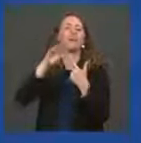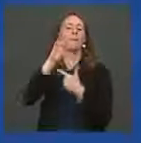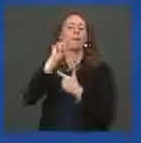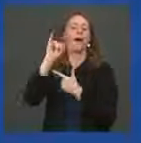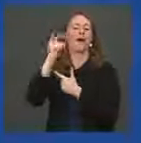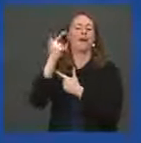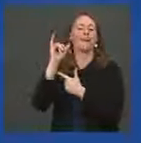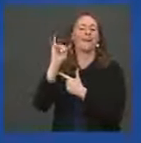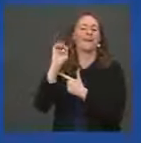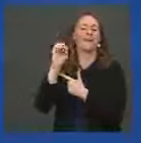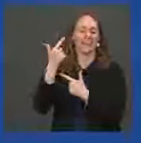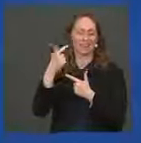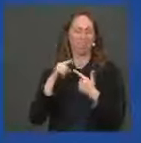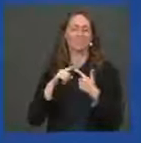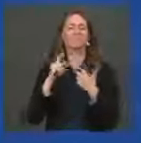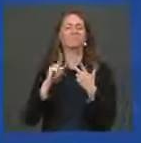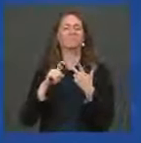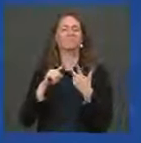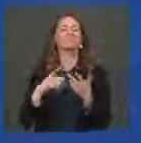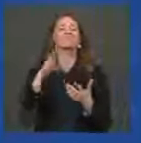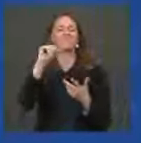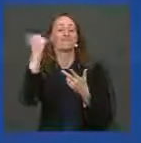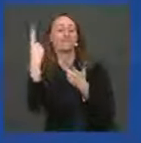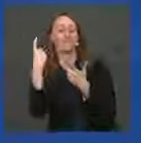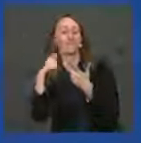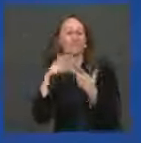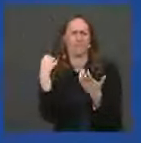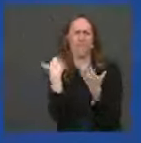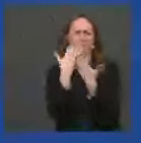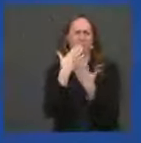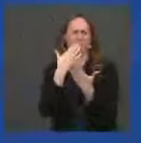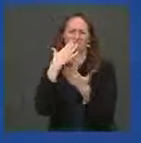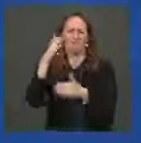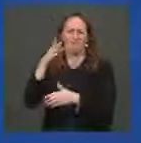leadership. And I especially want to thank Joe Porcari.